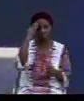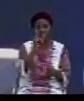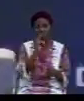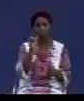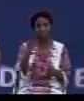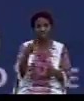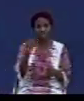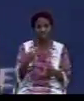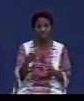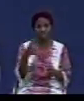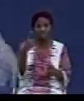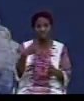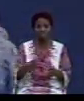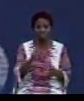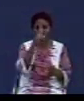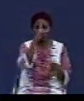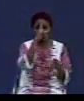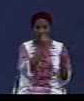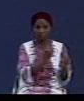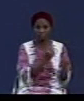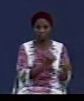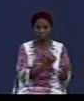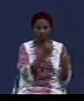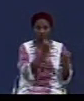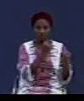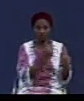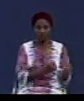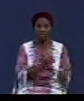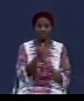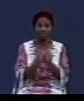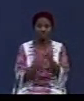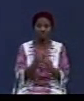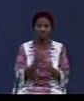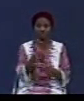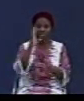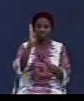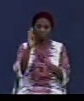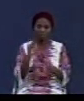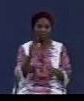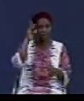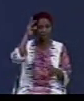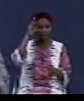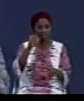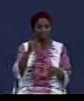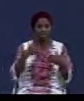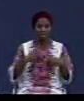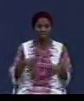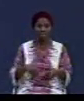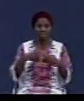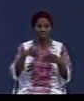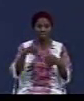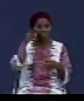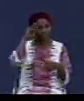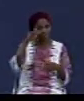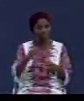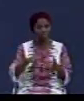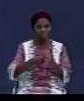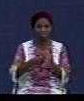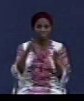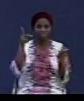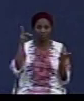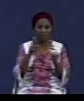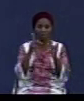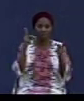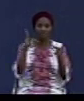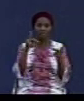faith which is by him hath given him this perfect